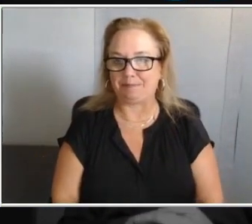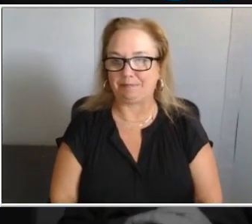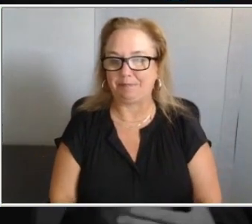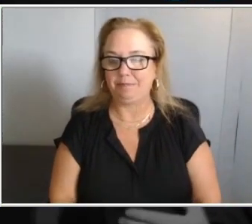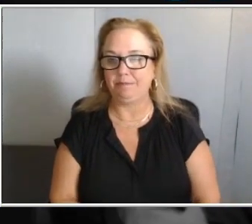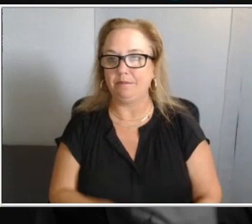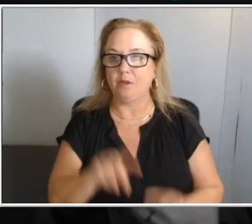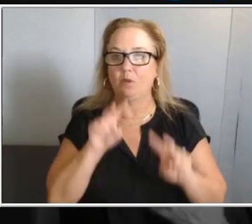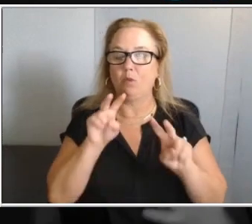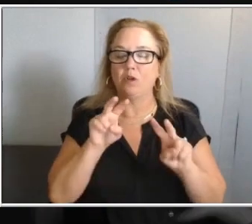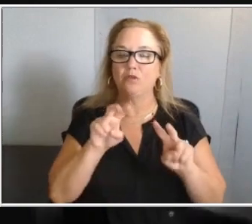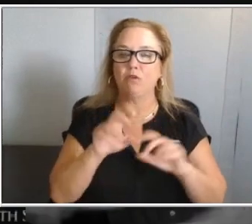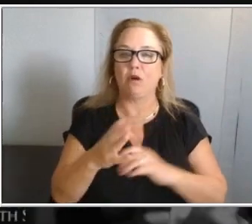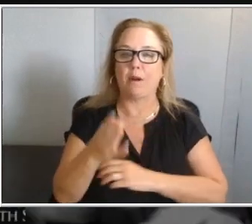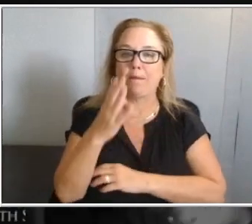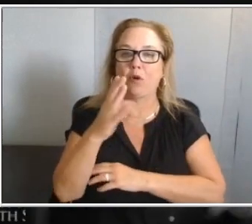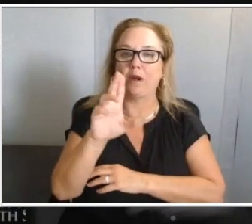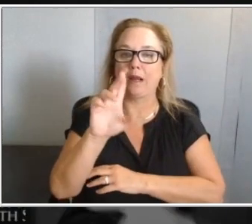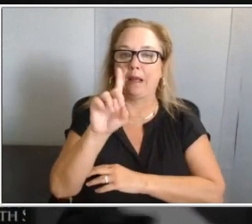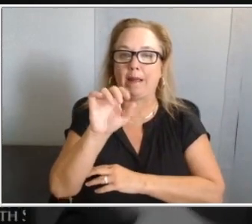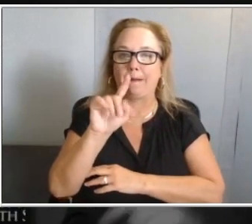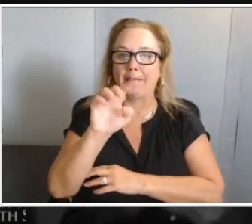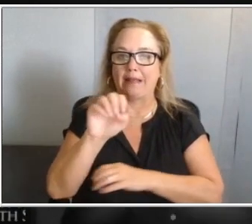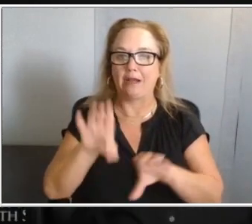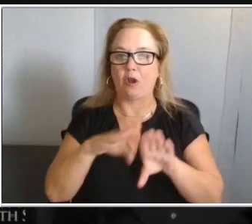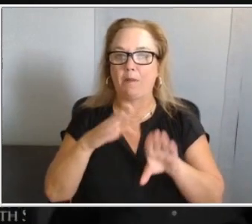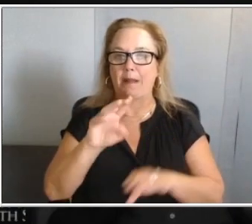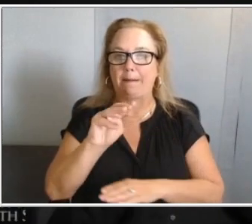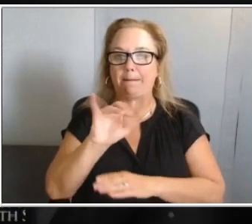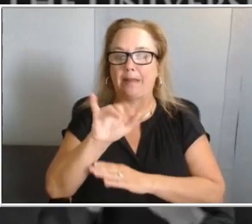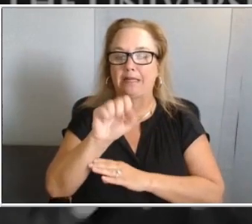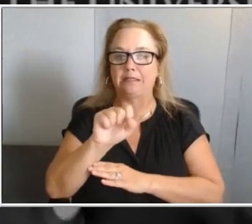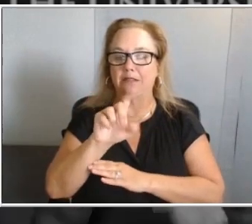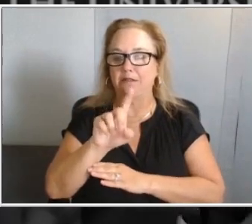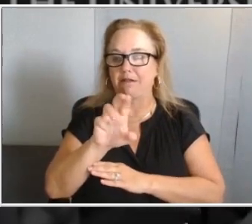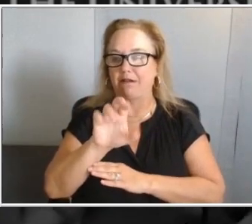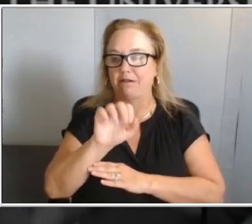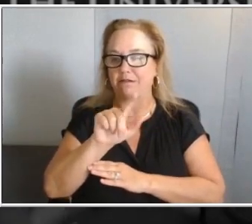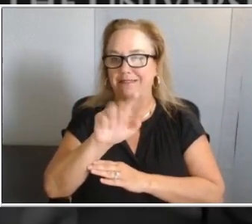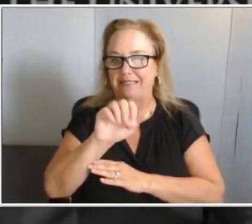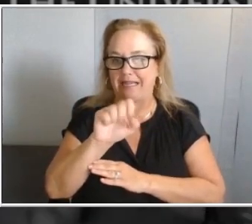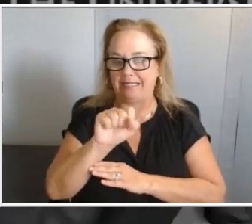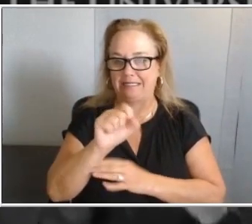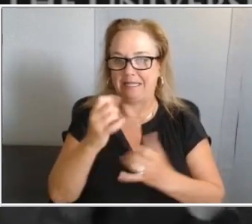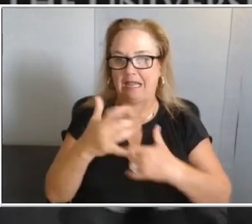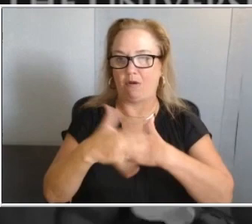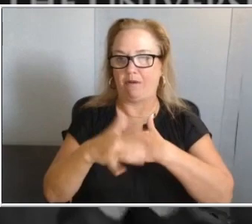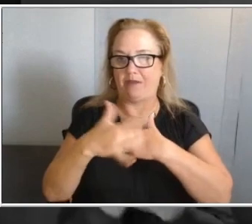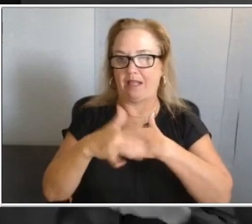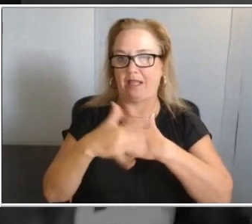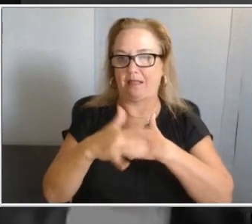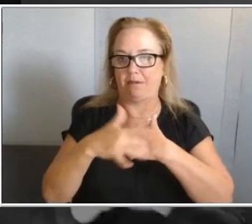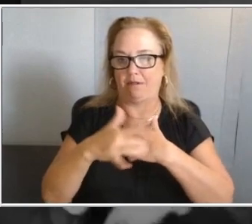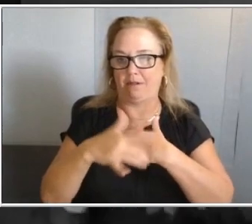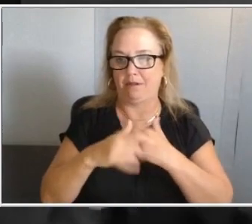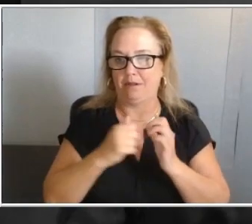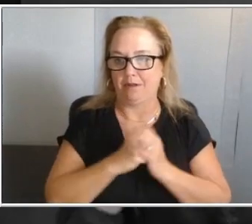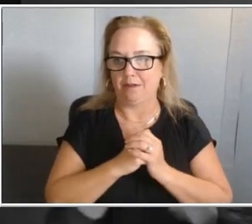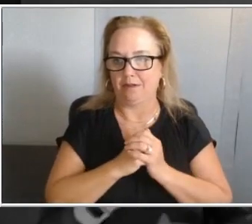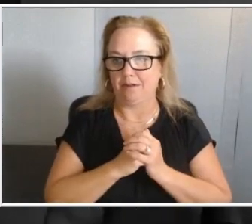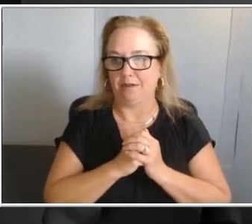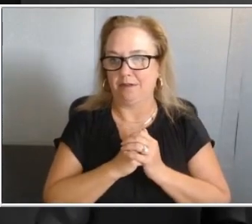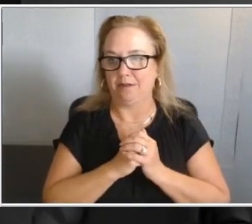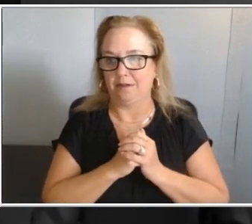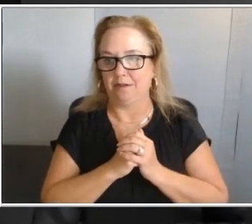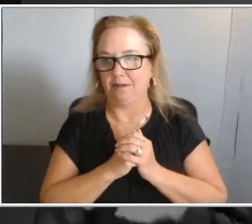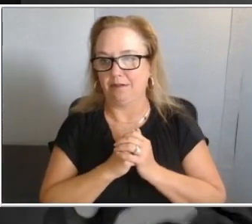Subscribe to our morning medical update and open mics with Dr. Stites podcasts. Now everywhere podcasts are available.